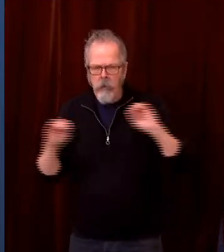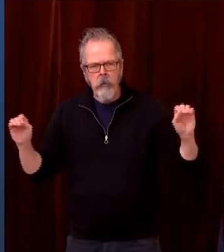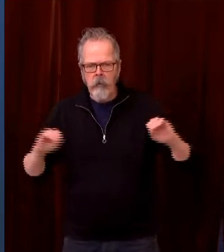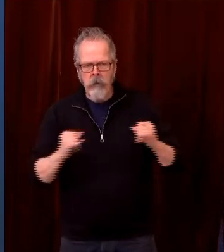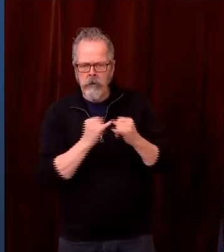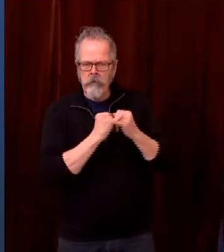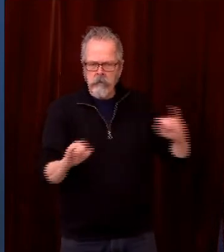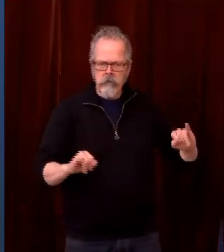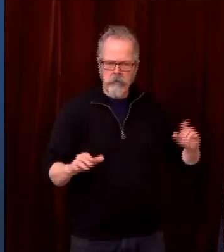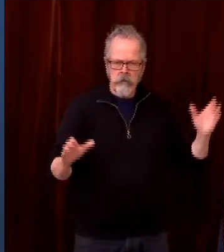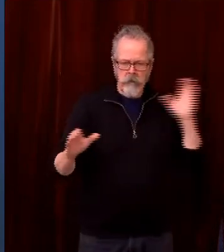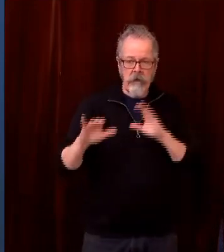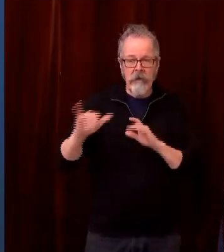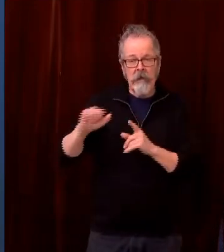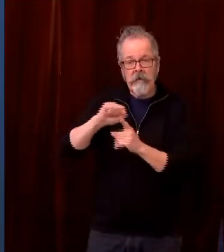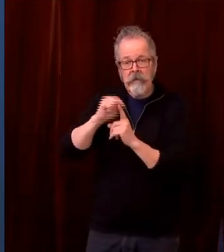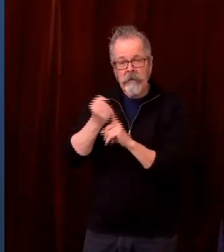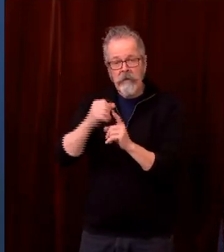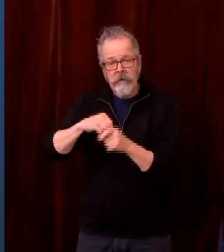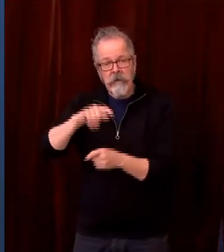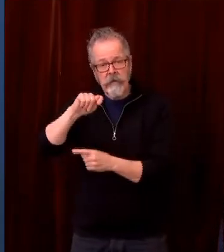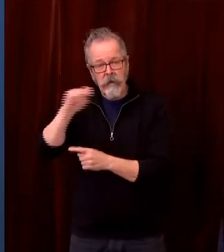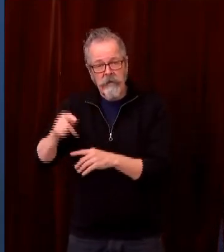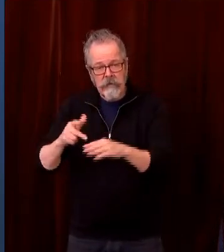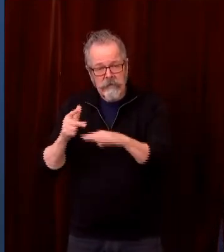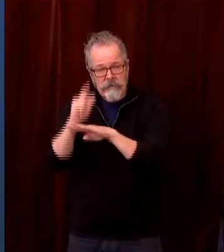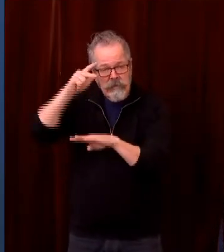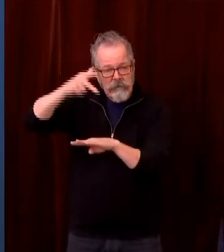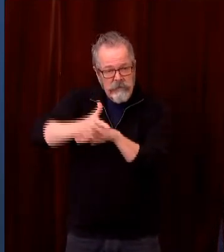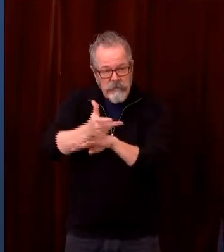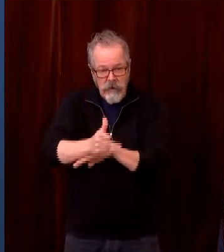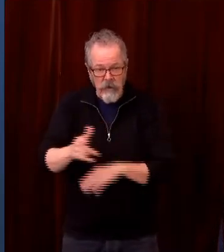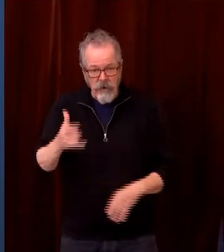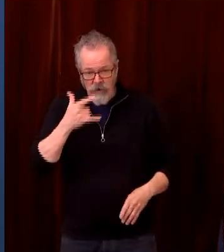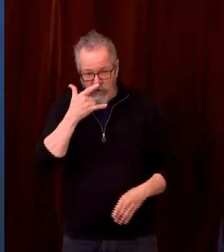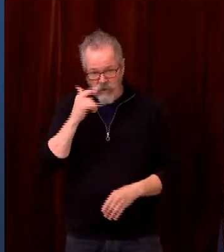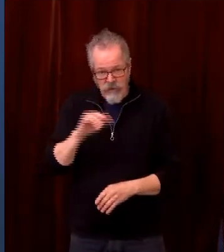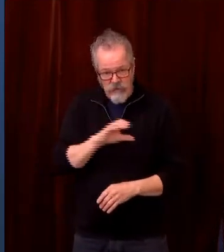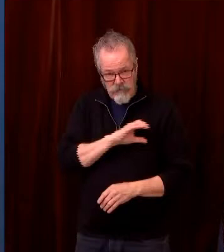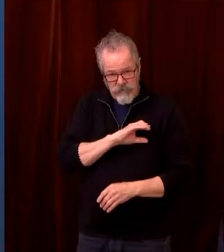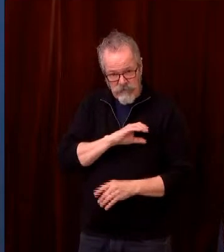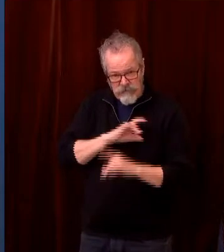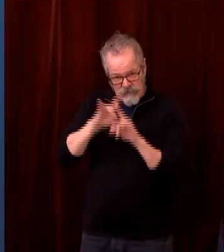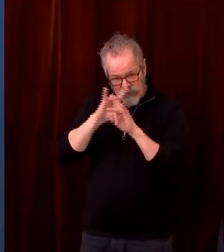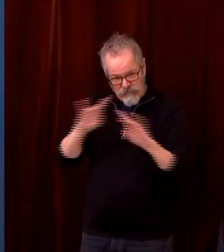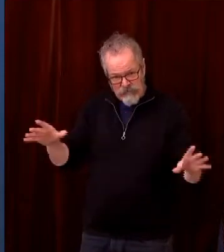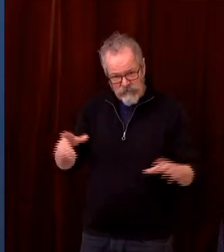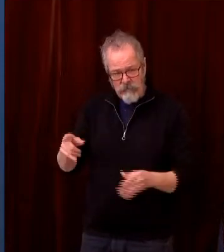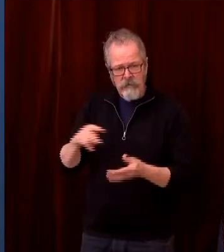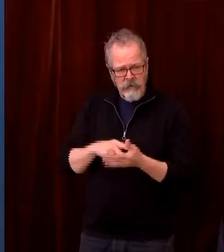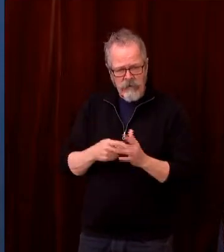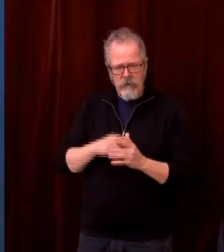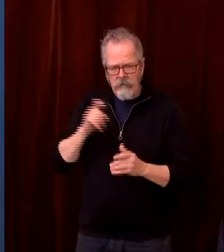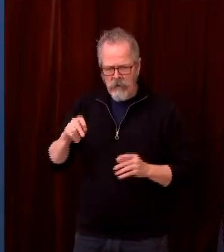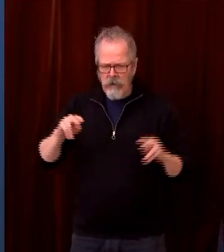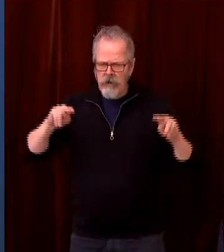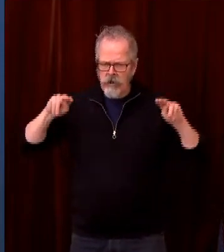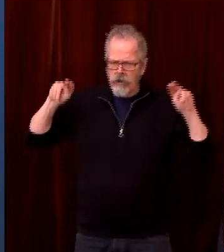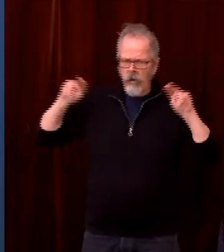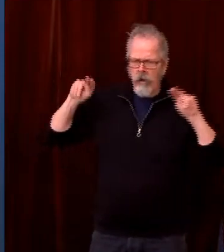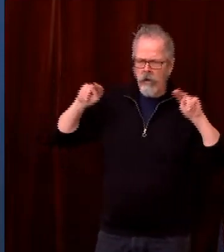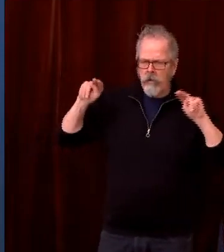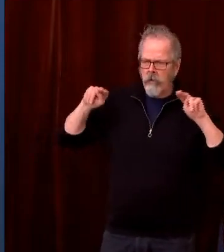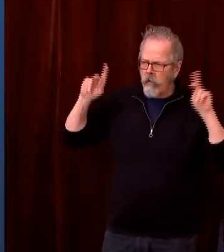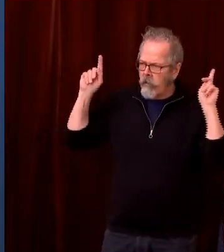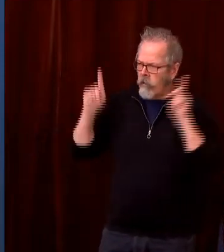fair prosecutorial decisions are made. Obviously, all of us share a feeling that we don't want to see any